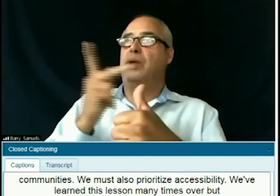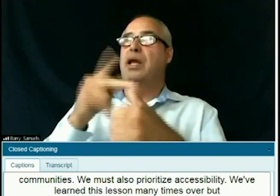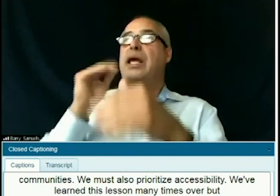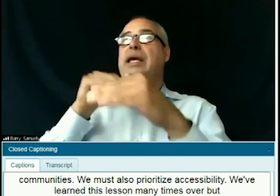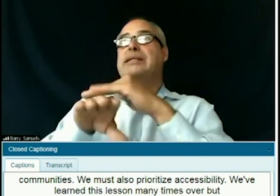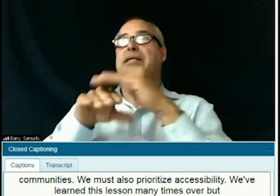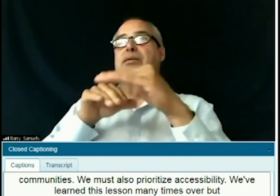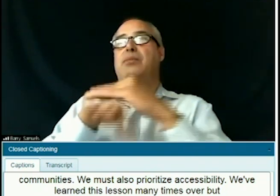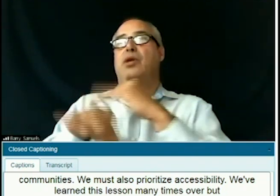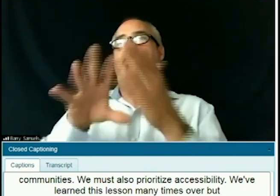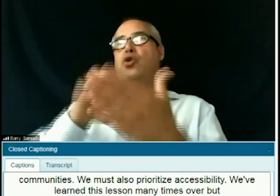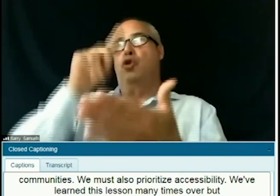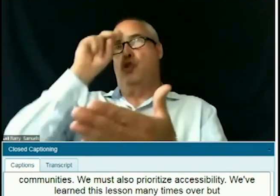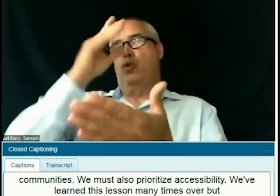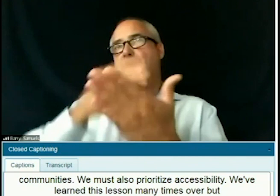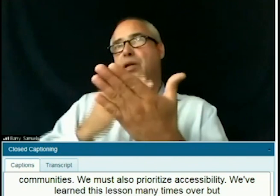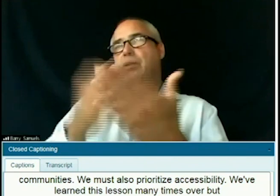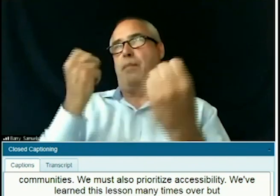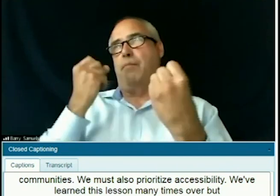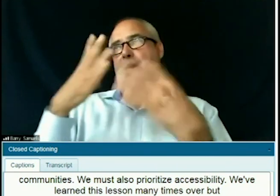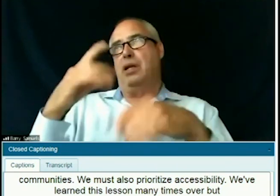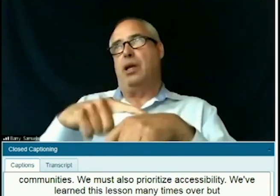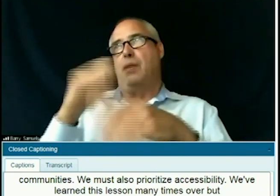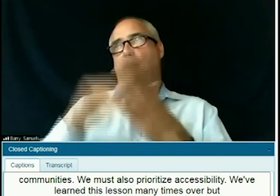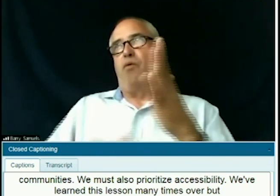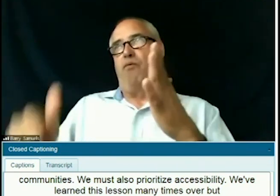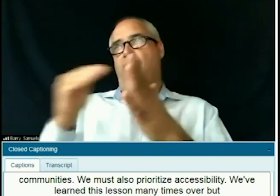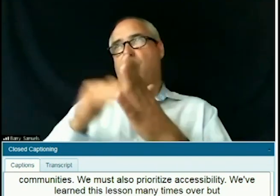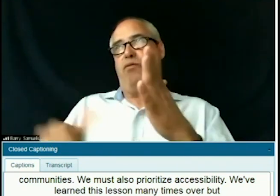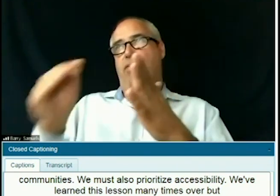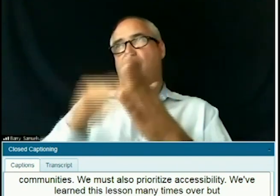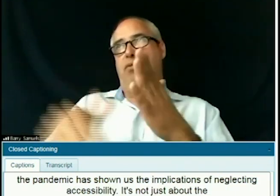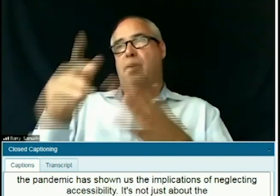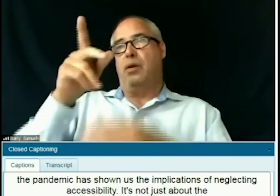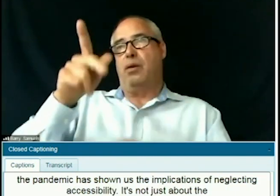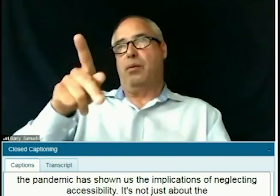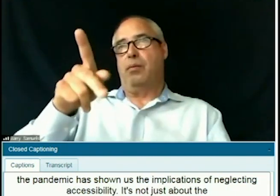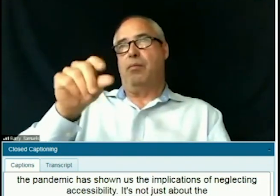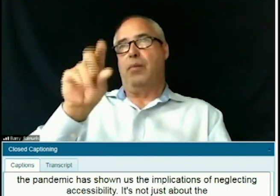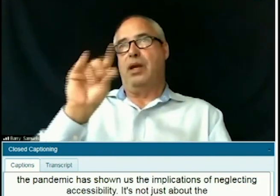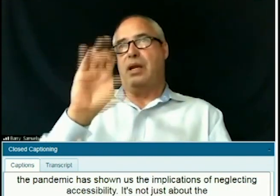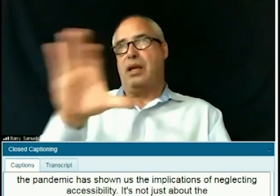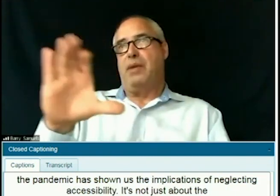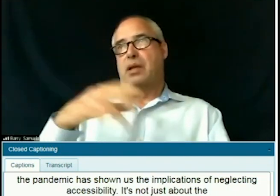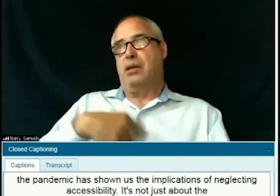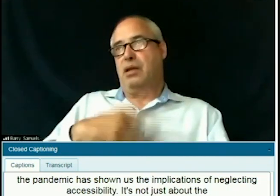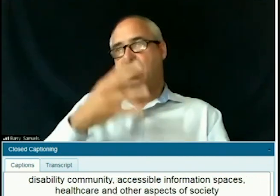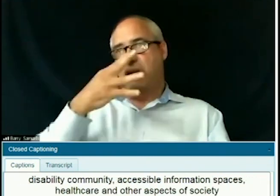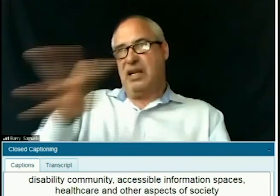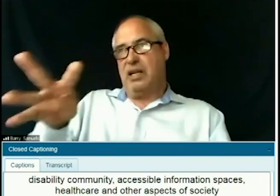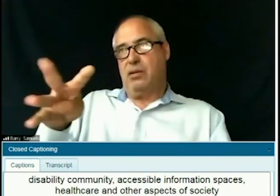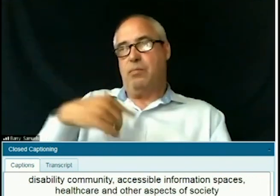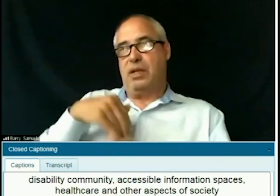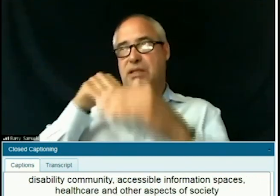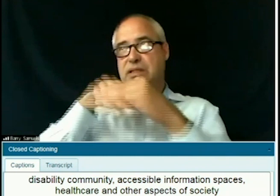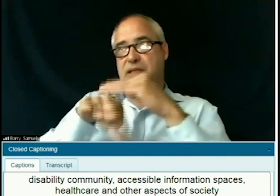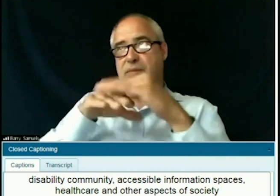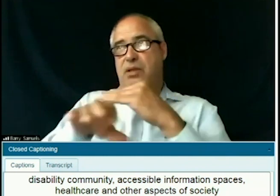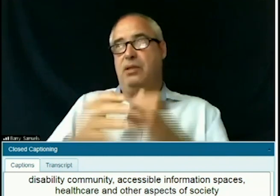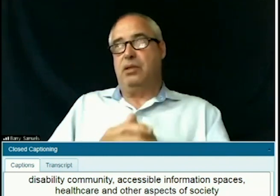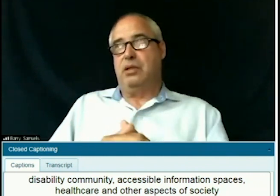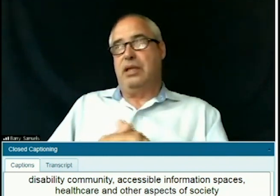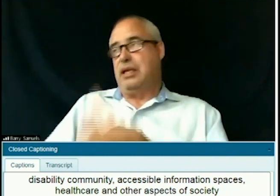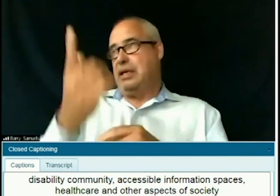learned this lesson many times over, but the pandemic has shown us the implications of neglecting accessibility. It's